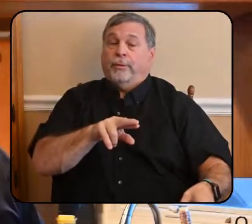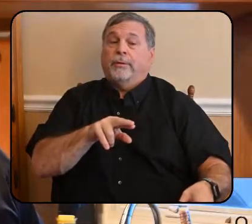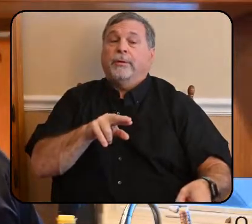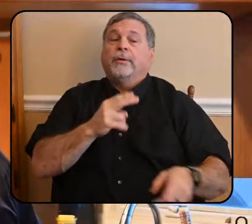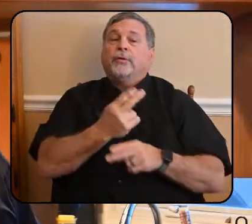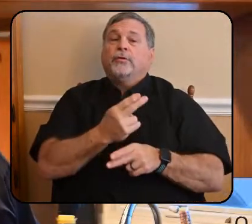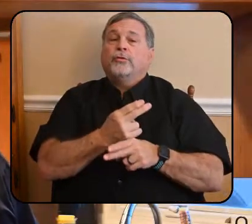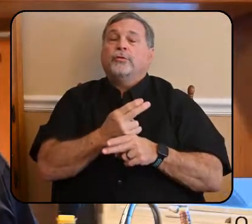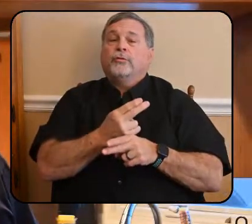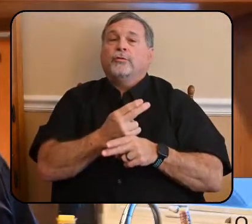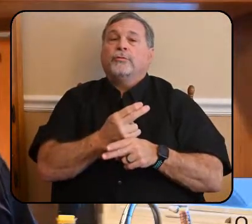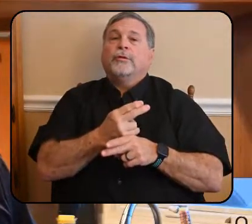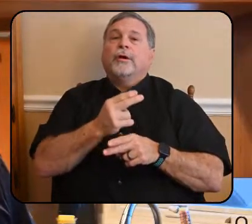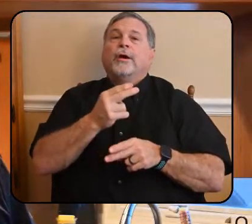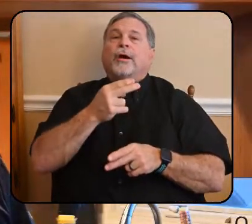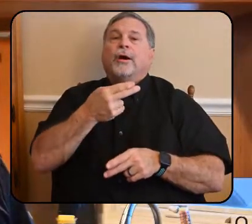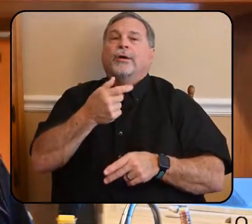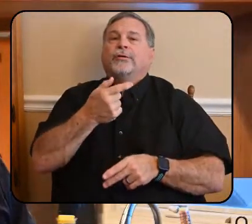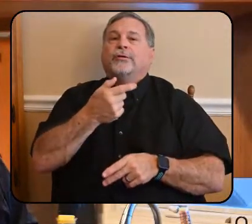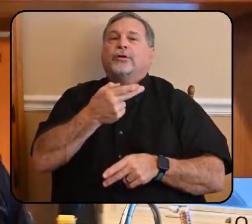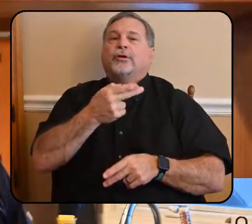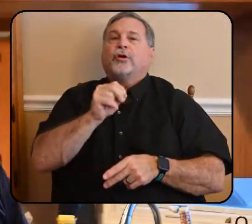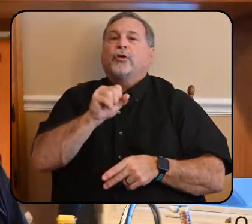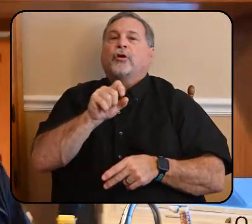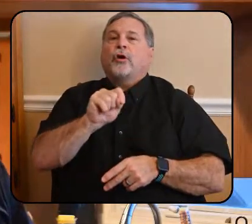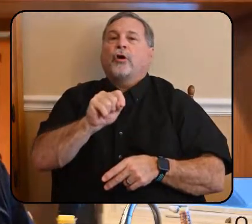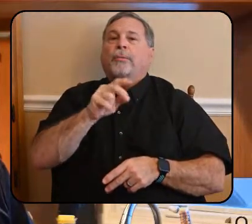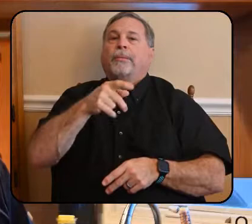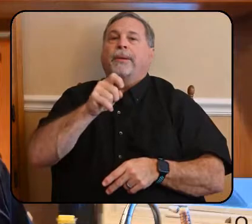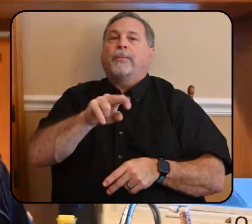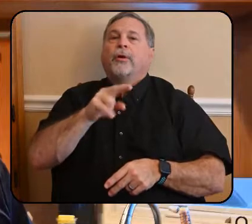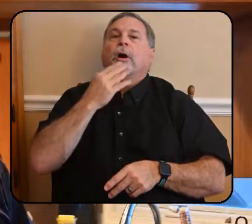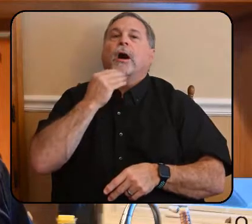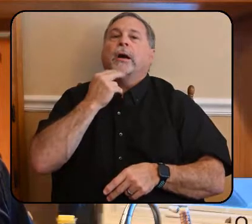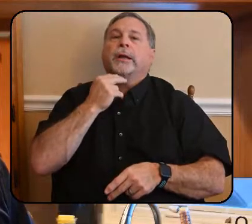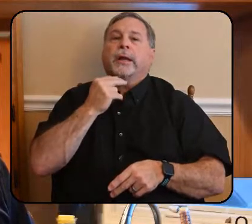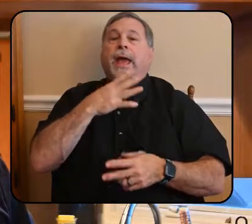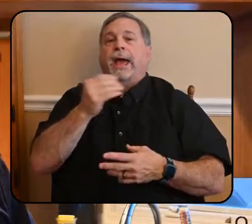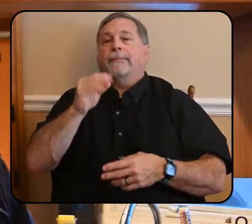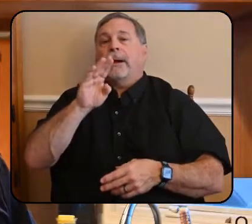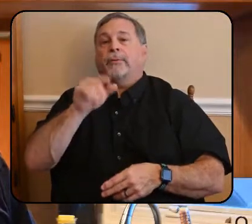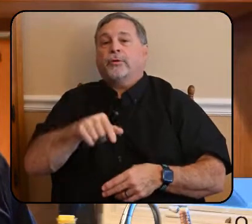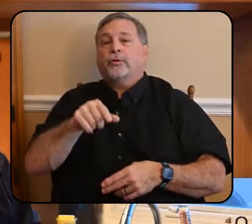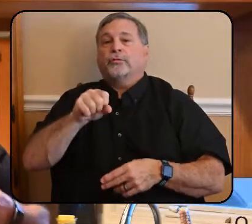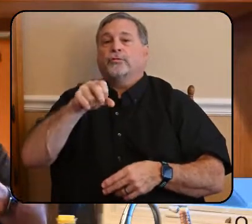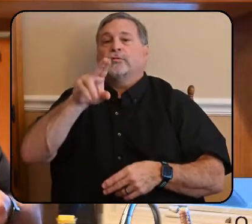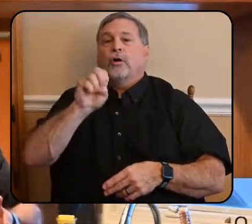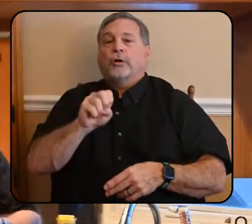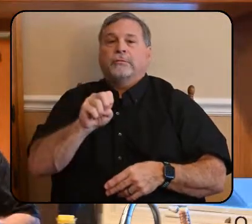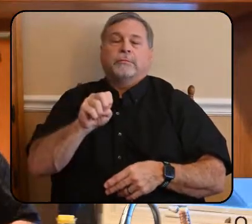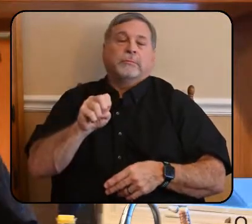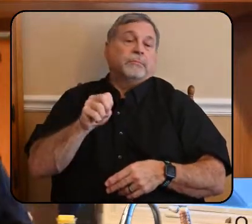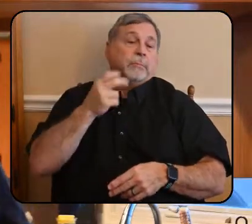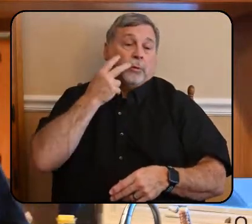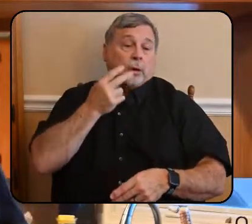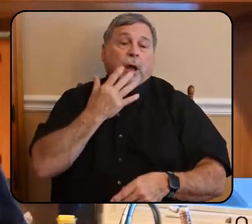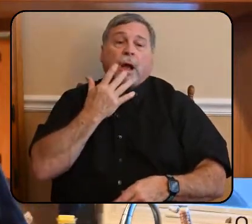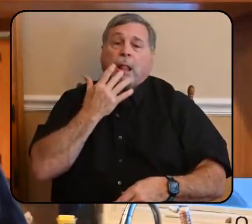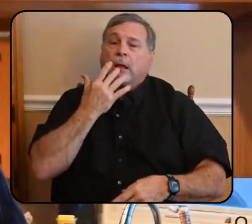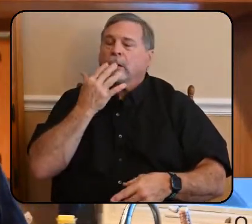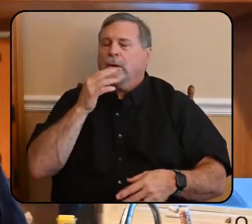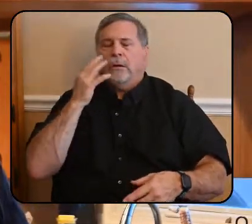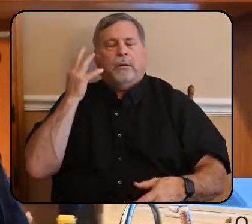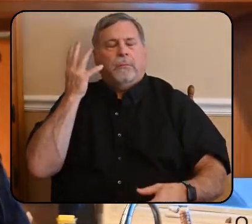pepper, honey, and then we use a barbecue sauce. Again, look at the color, look at that sheen, it looks